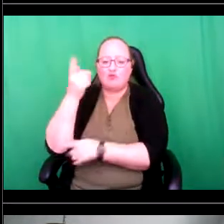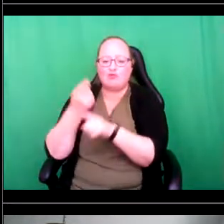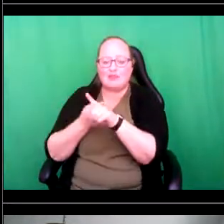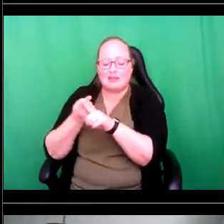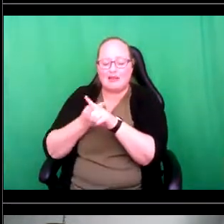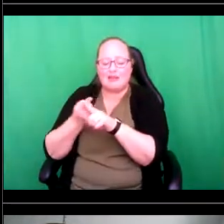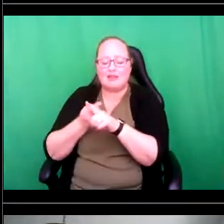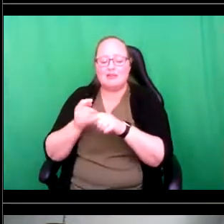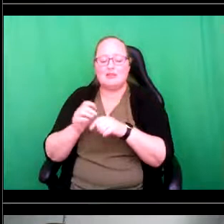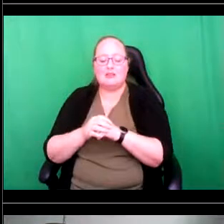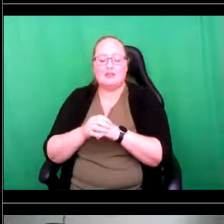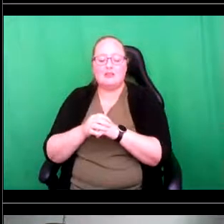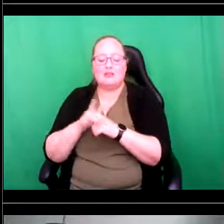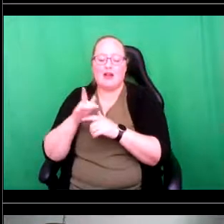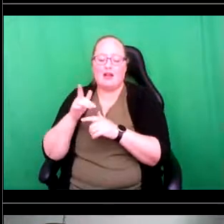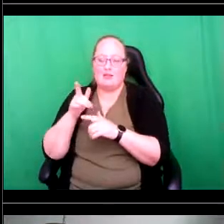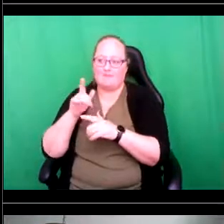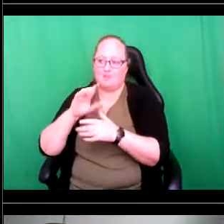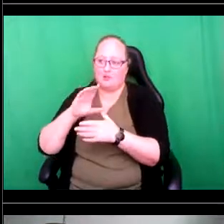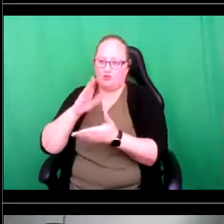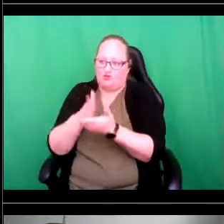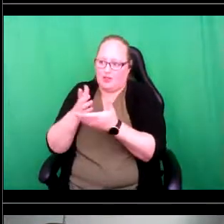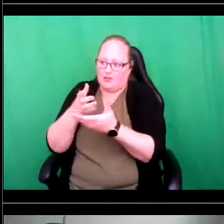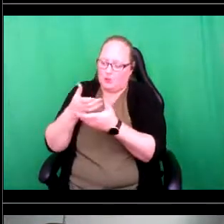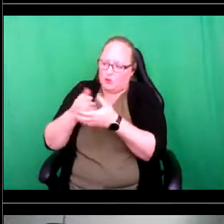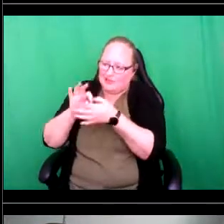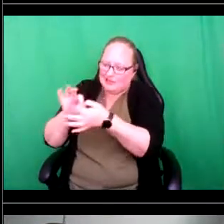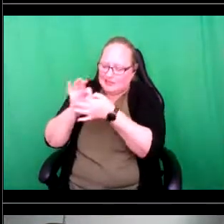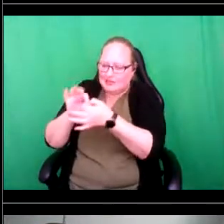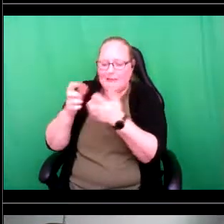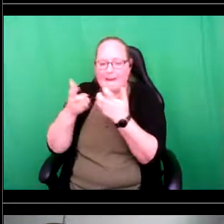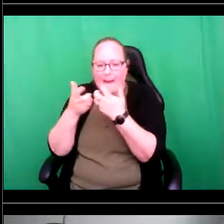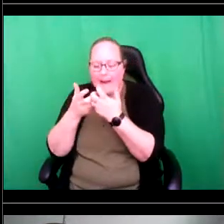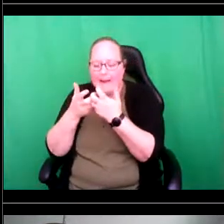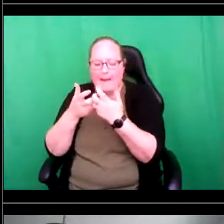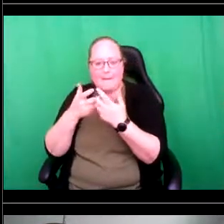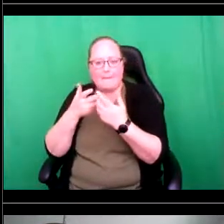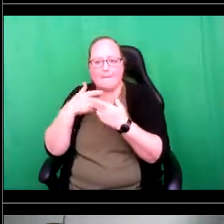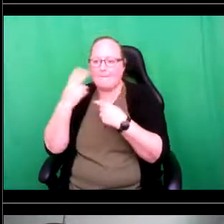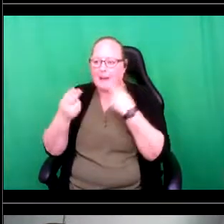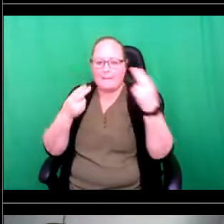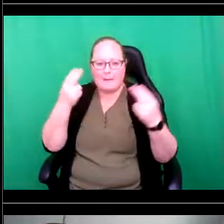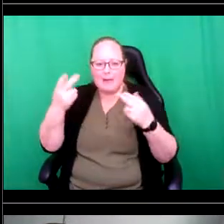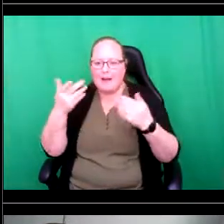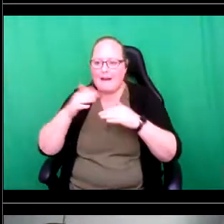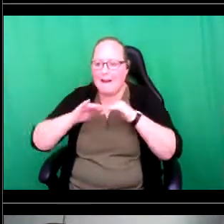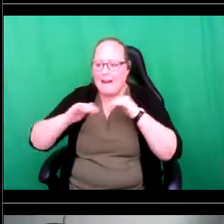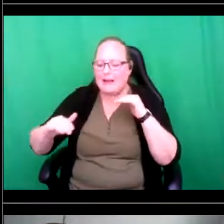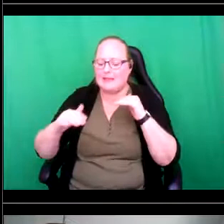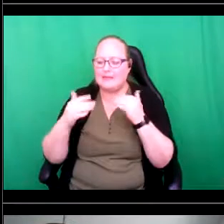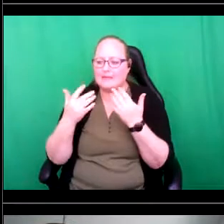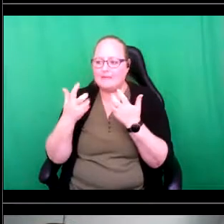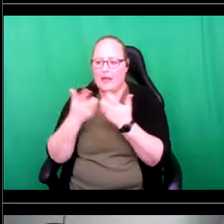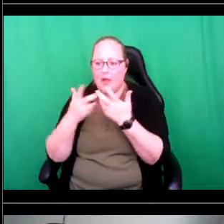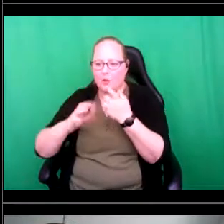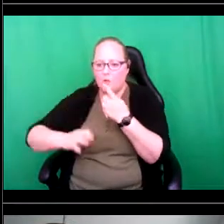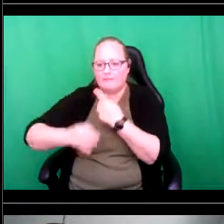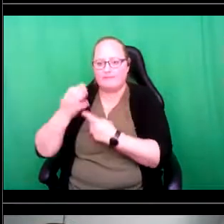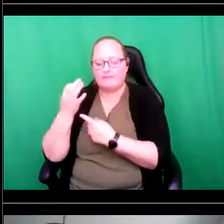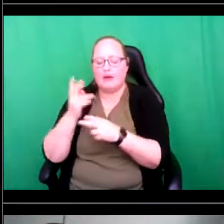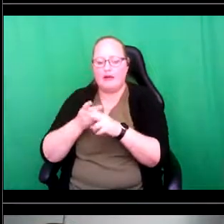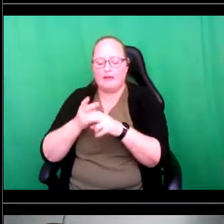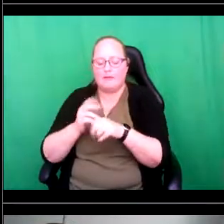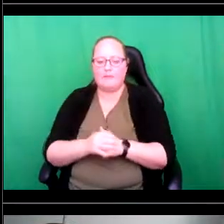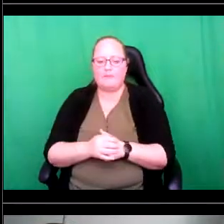Trust so that we can work with them to meet the requirements when replacing the land. We'll also be providing a public